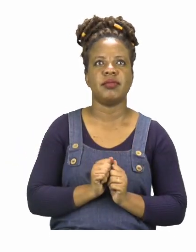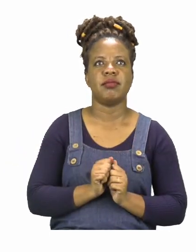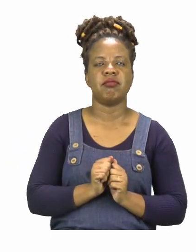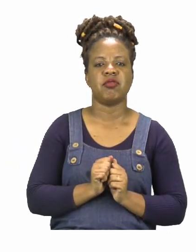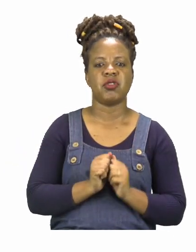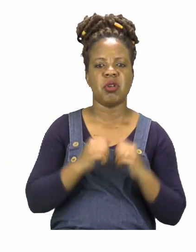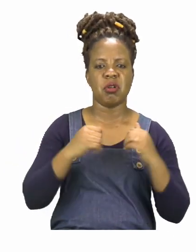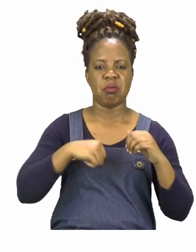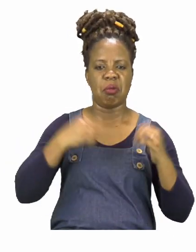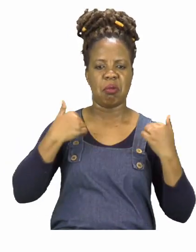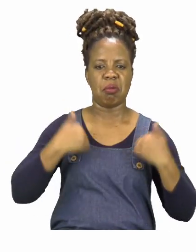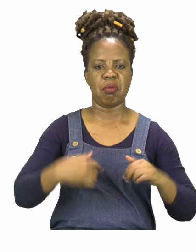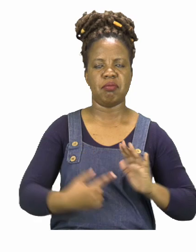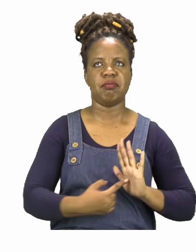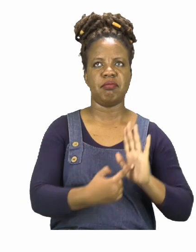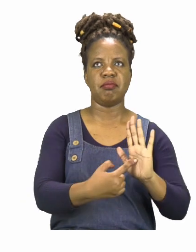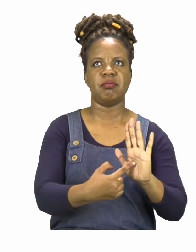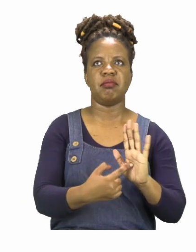symptoms,